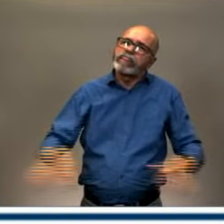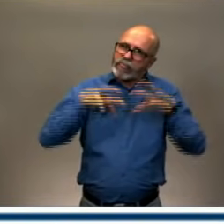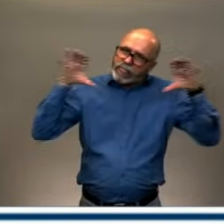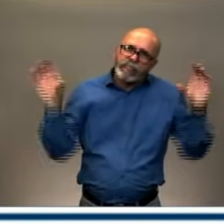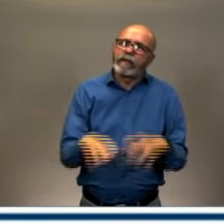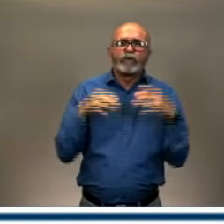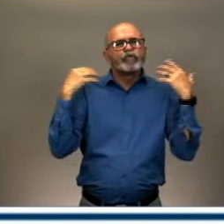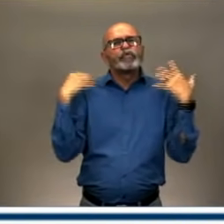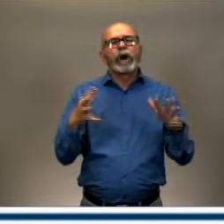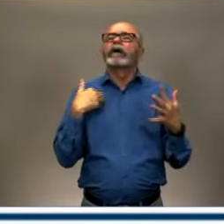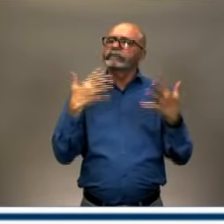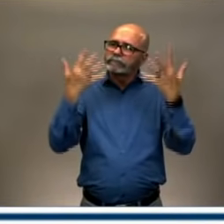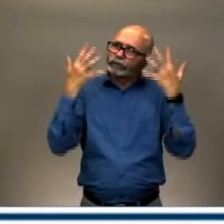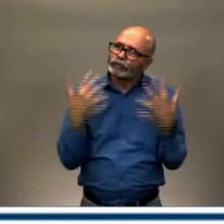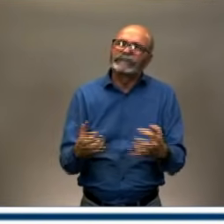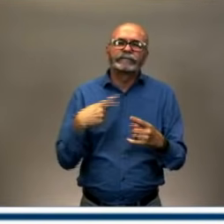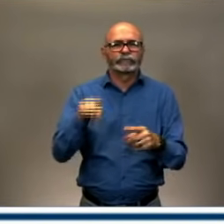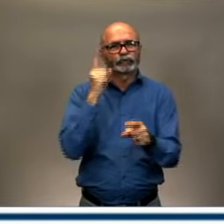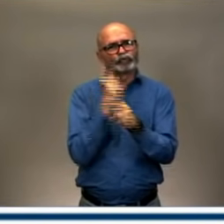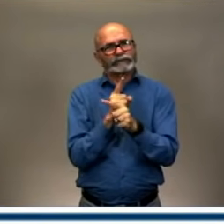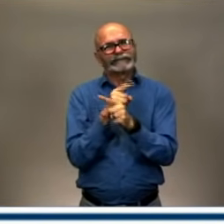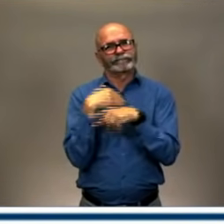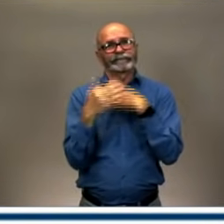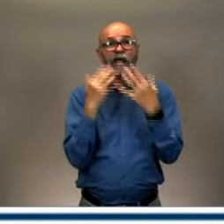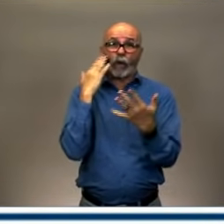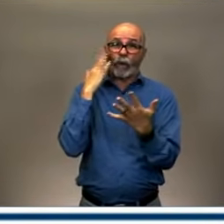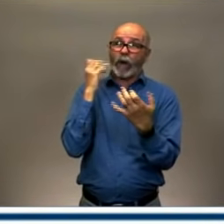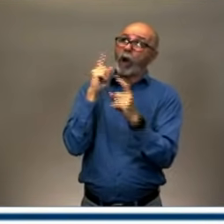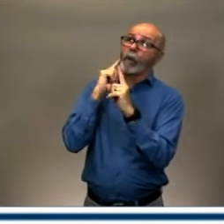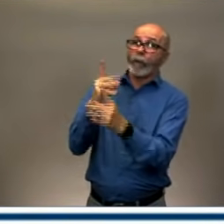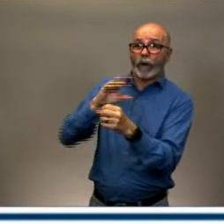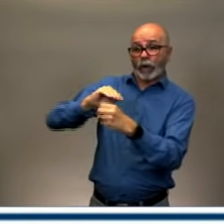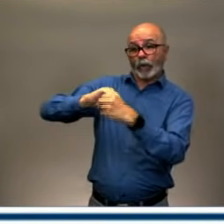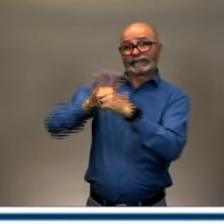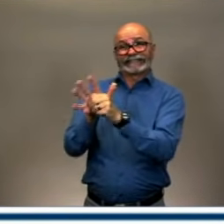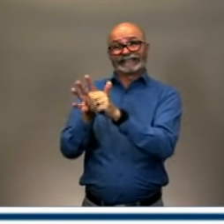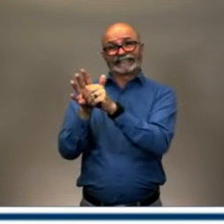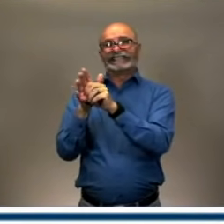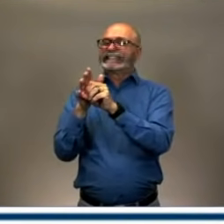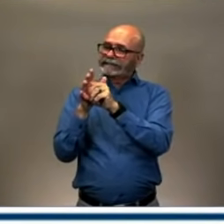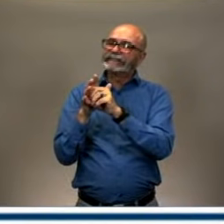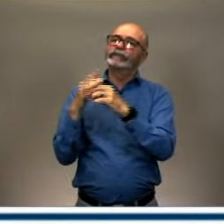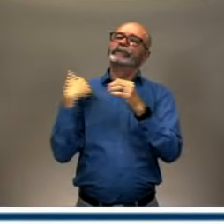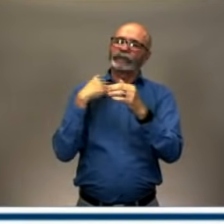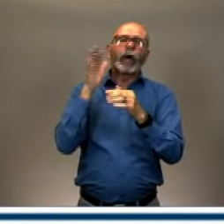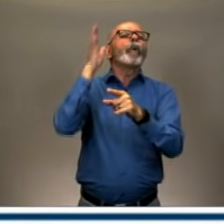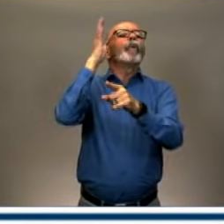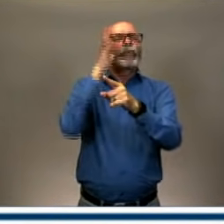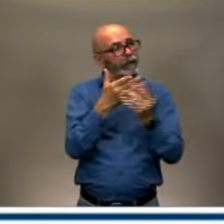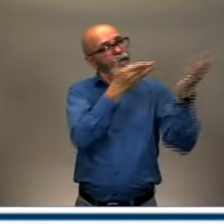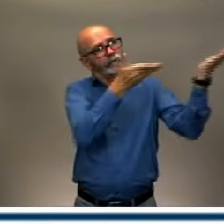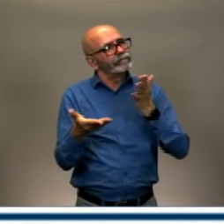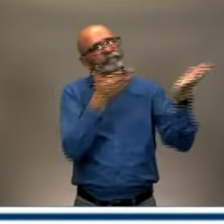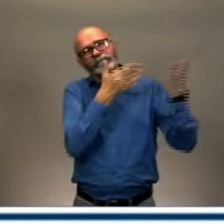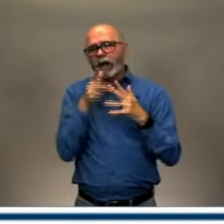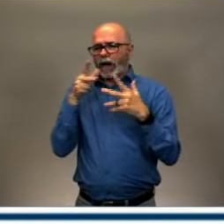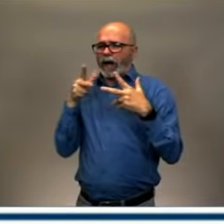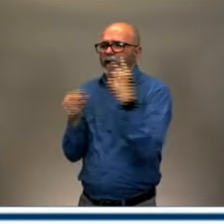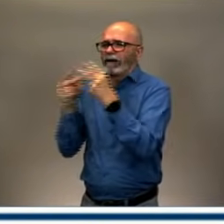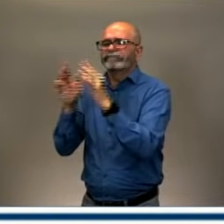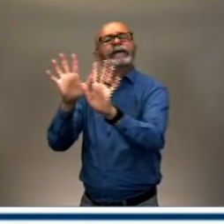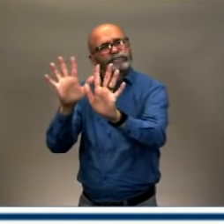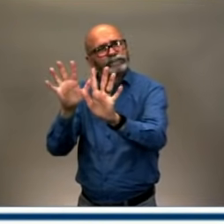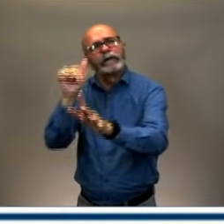is here, and we have a strategy, and anyone who wants to get vaccinated will be. We just have to be patient while